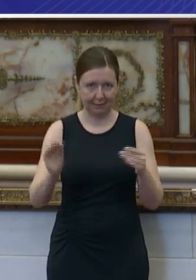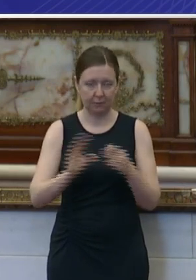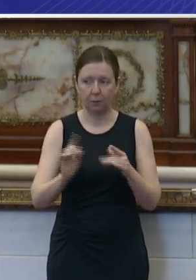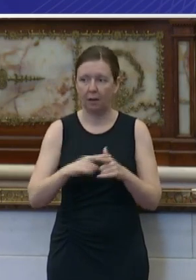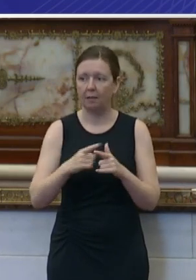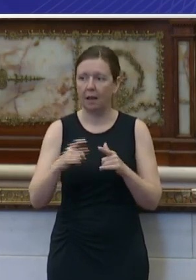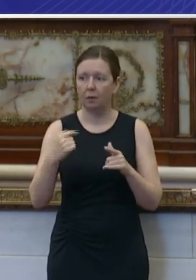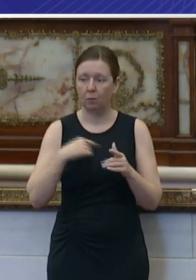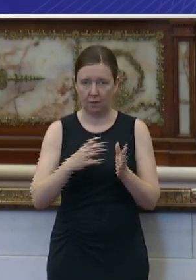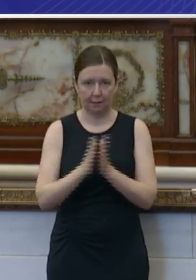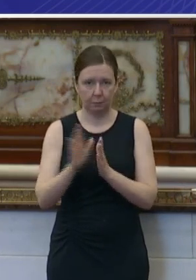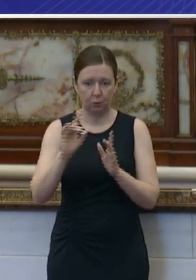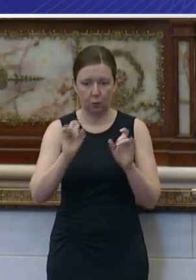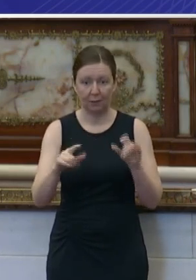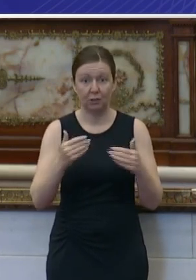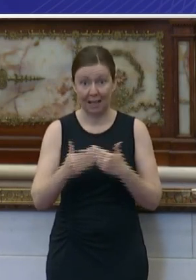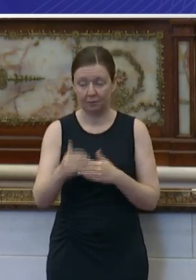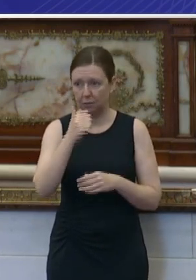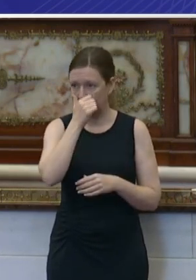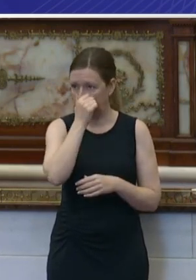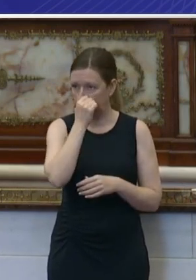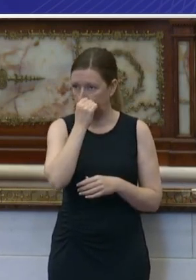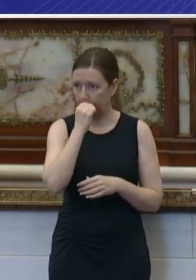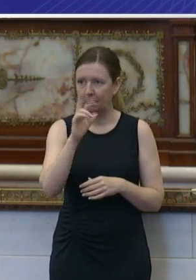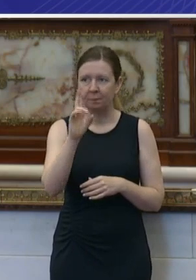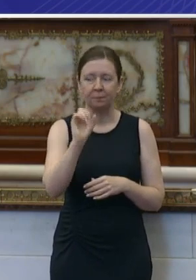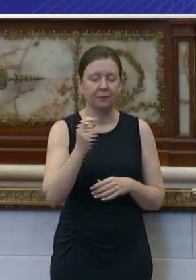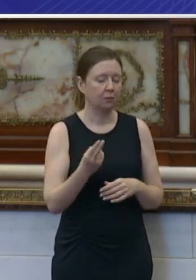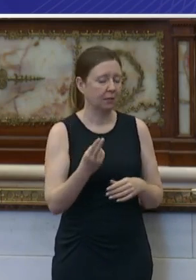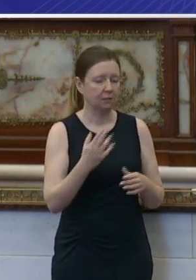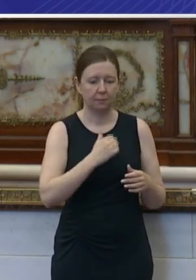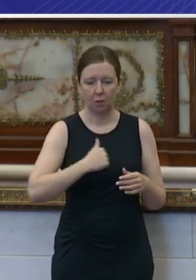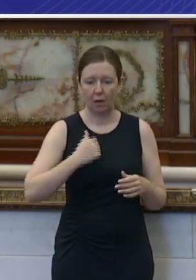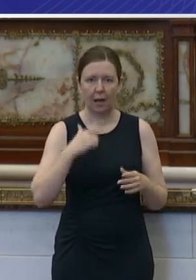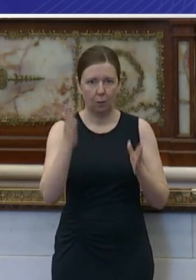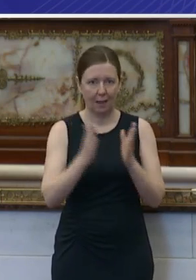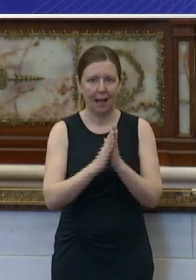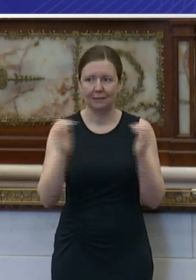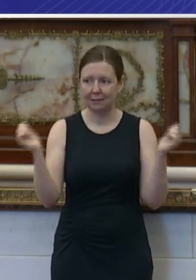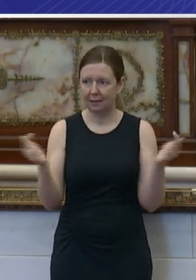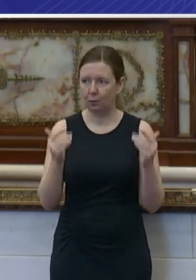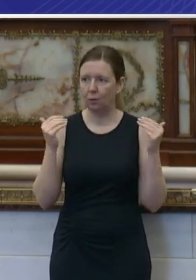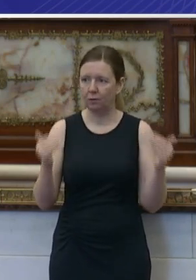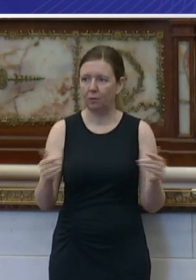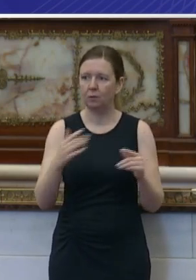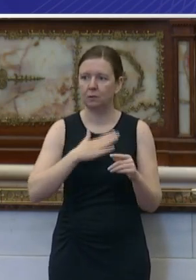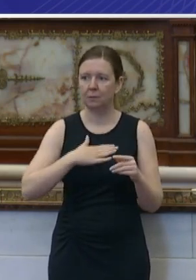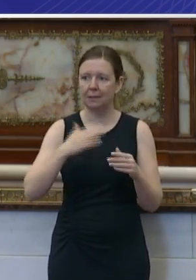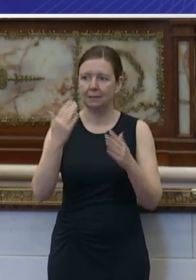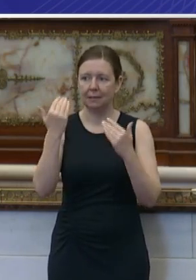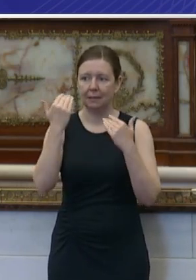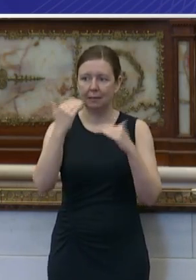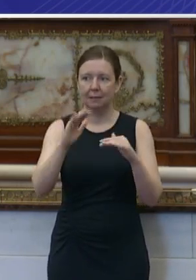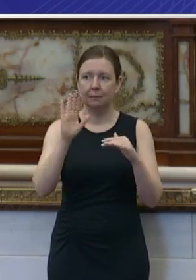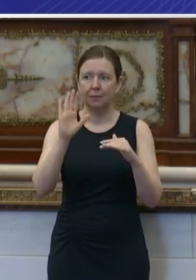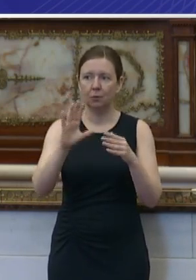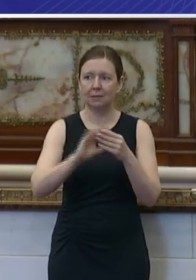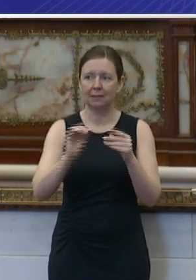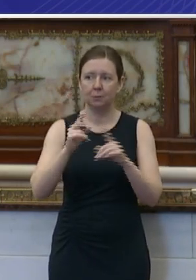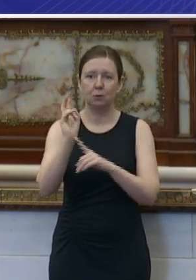we'll take questions after that. Rich, I did not ask you, but I am going to be asking everyone going forward. So please limit your testimony to 2